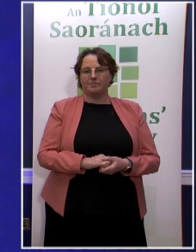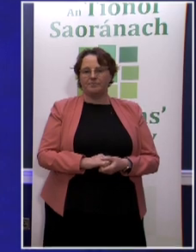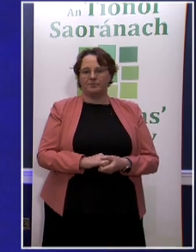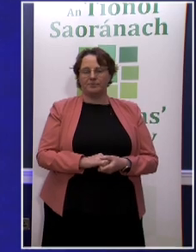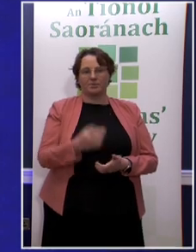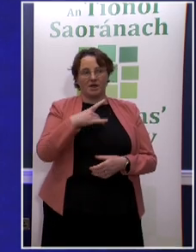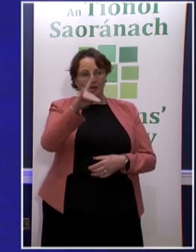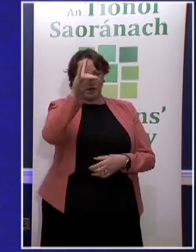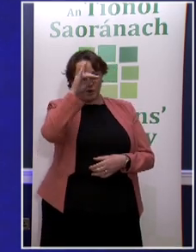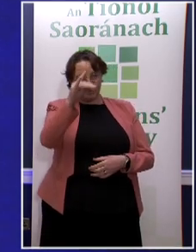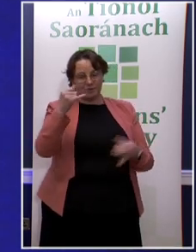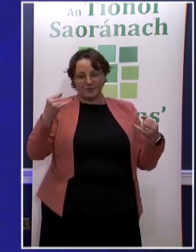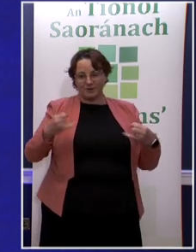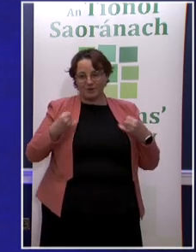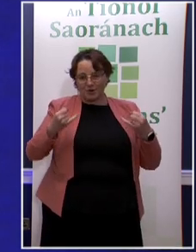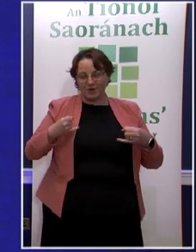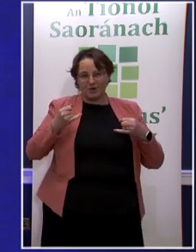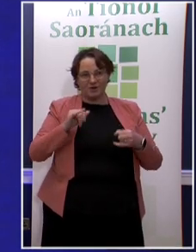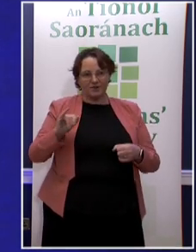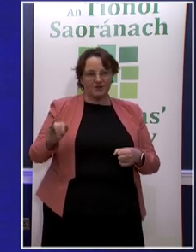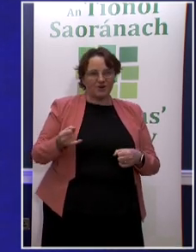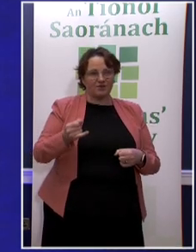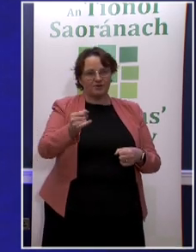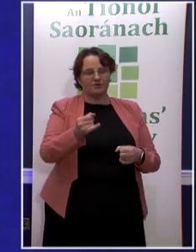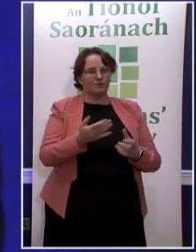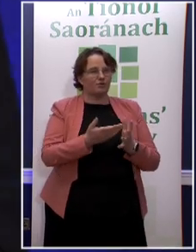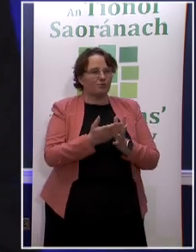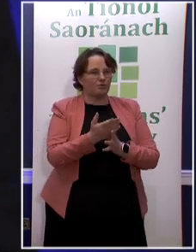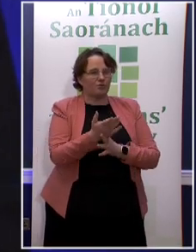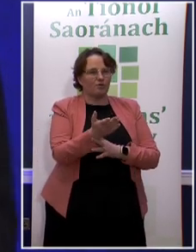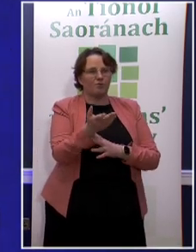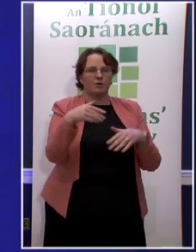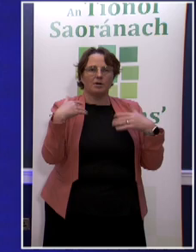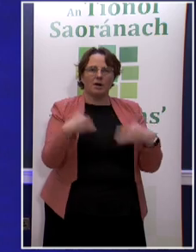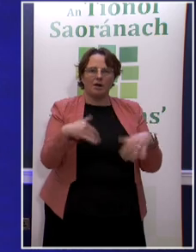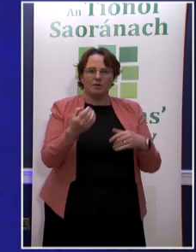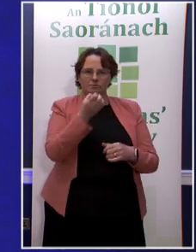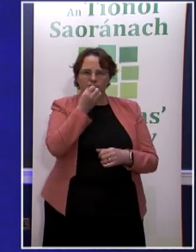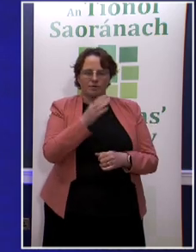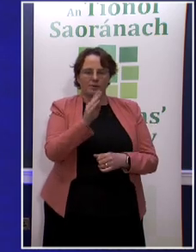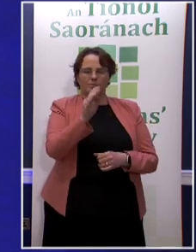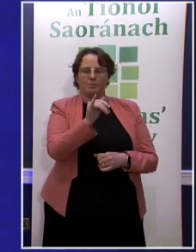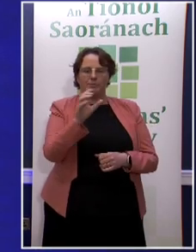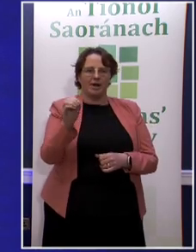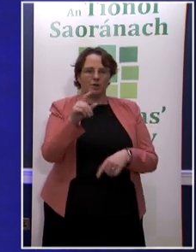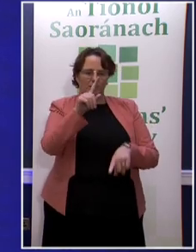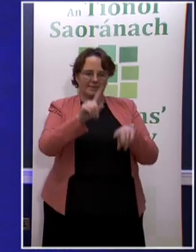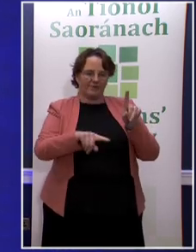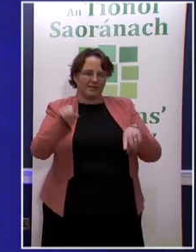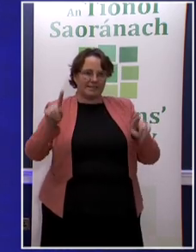I hope you will enjoy your journey through our extraordinary biodiversity, and I really do wish you well in